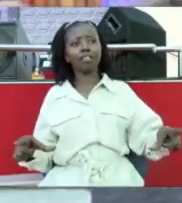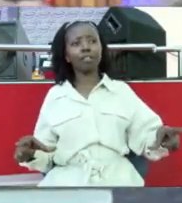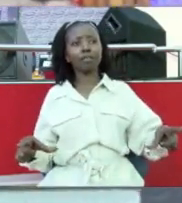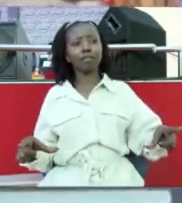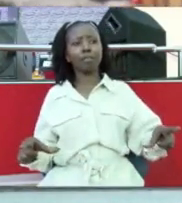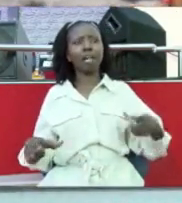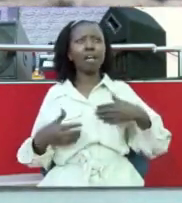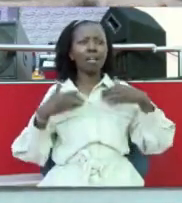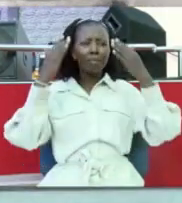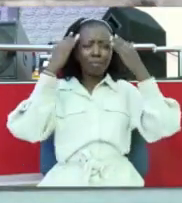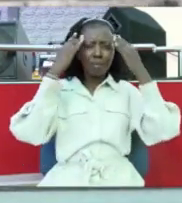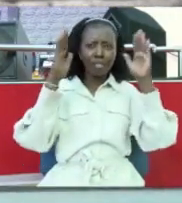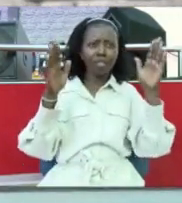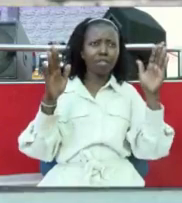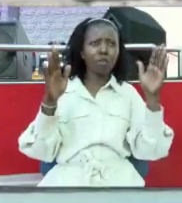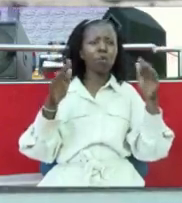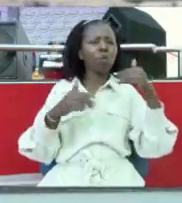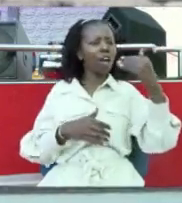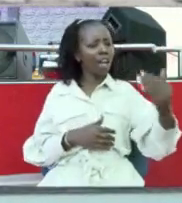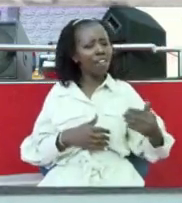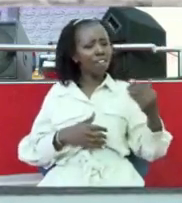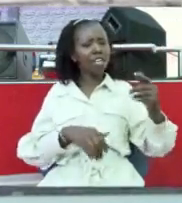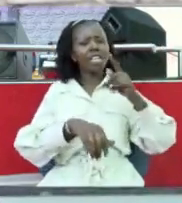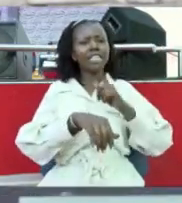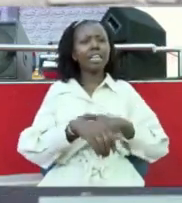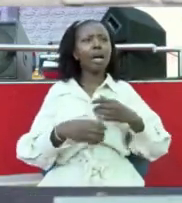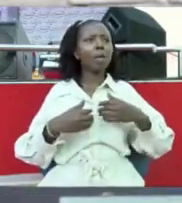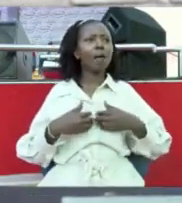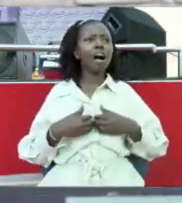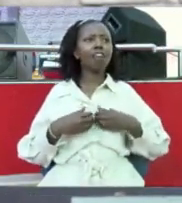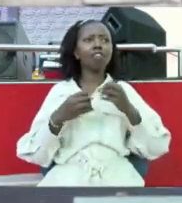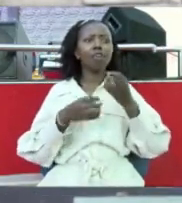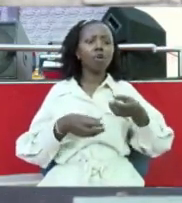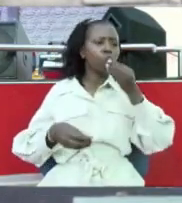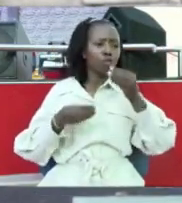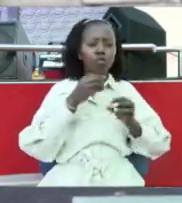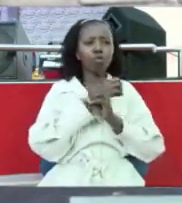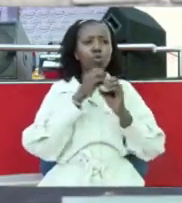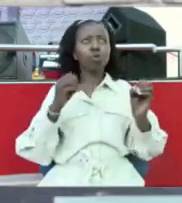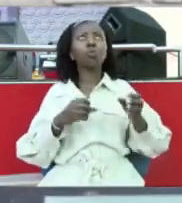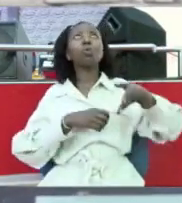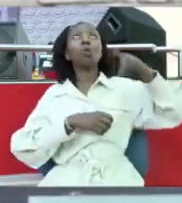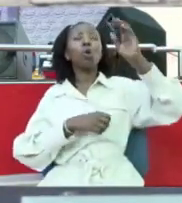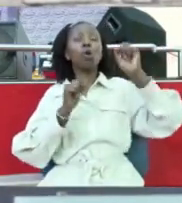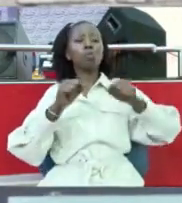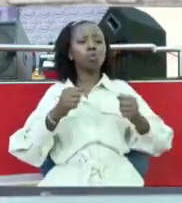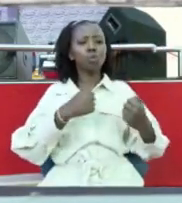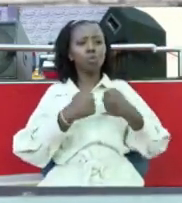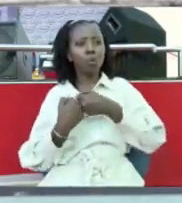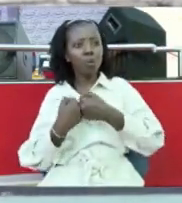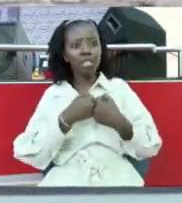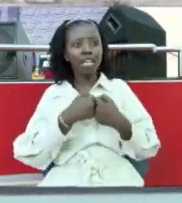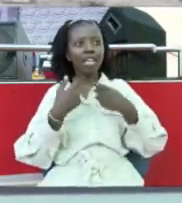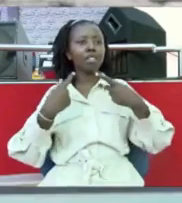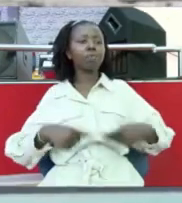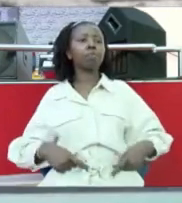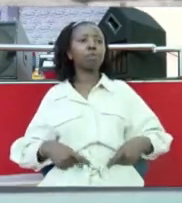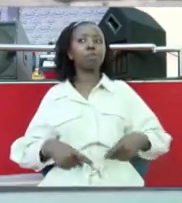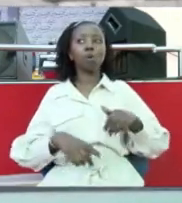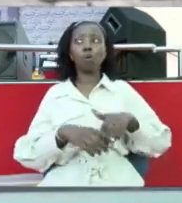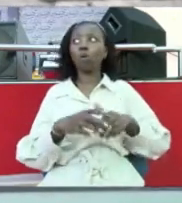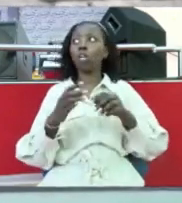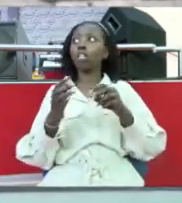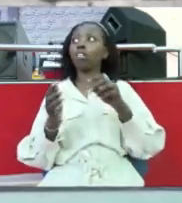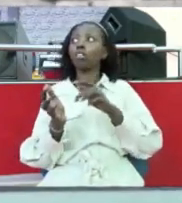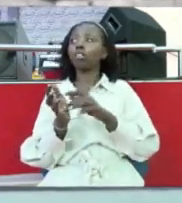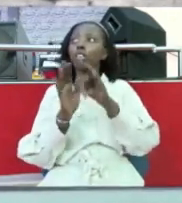why the always when there is famine, God is challenging someone. Wakati kuna njaa, Mungu anapea changamoto kwa mtu. In the book of Genesis, when